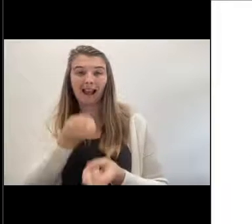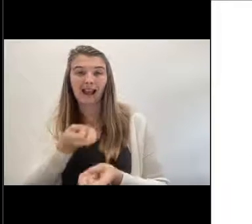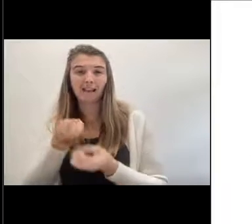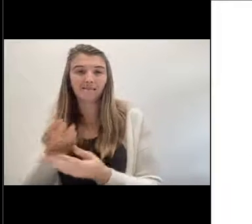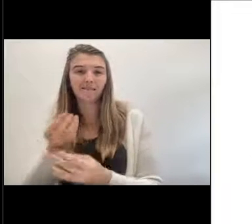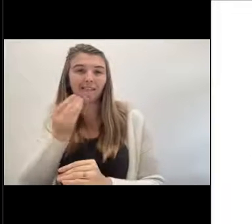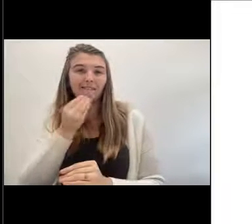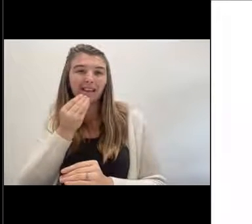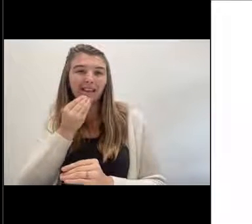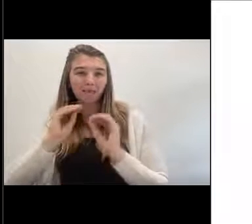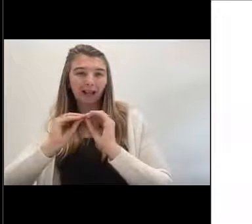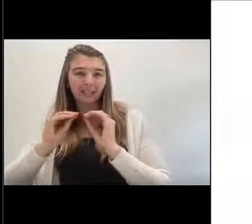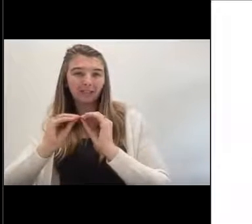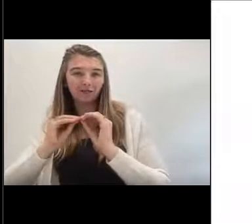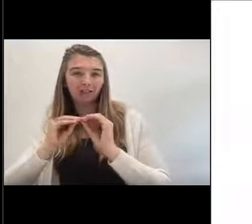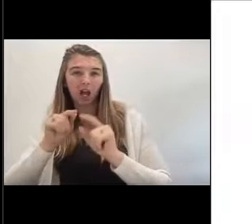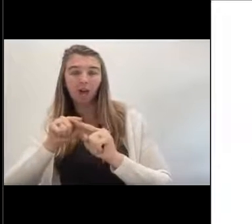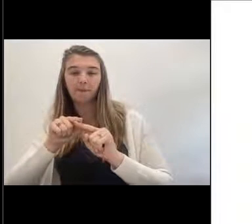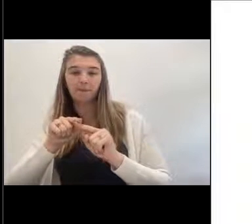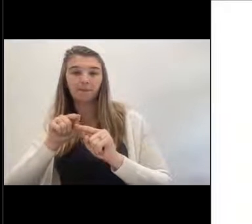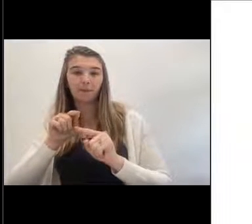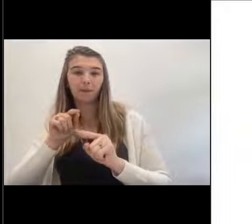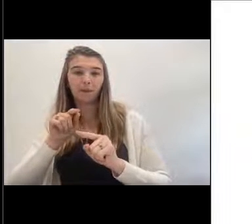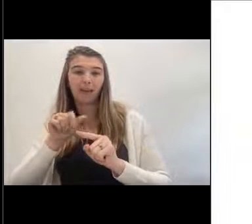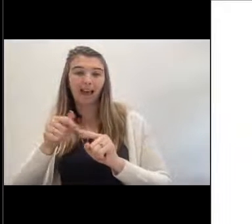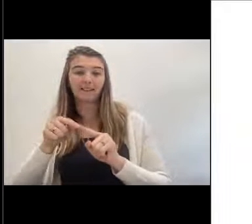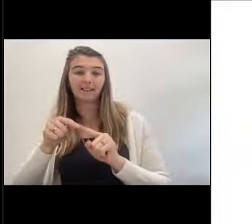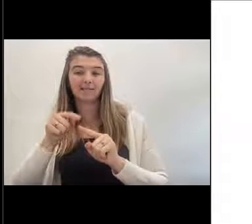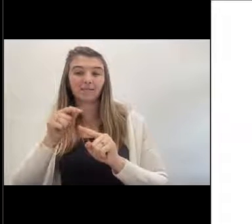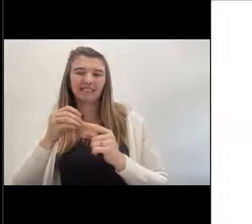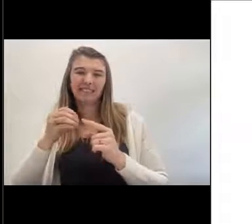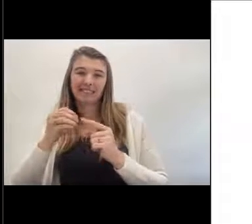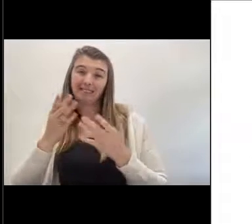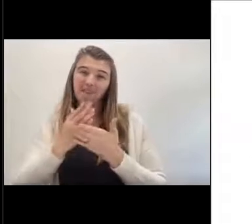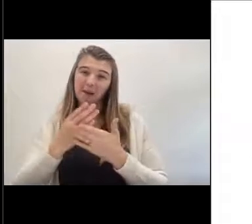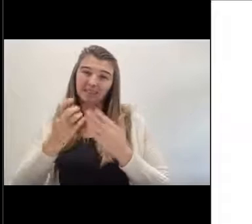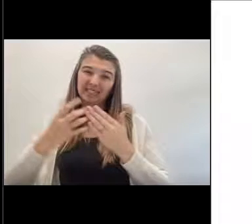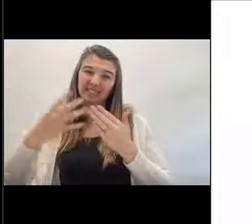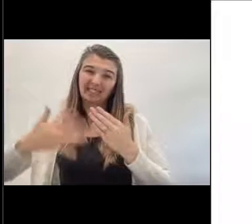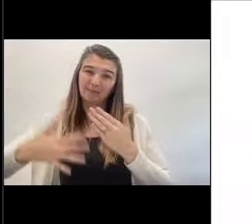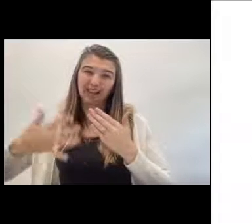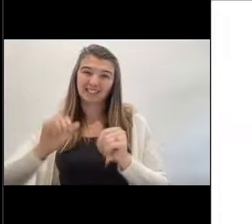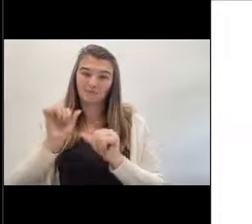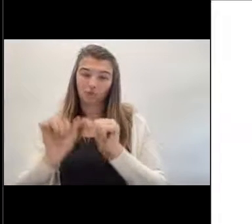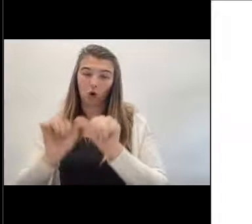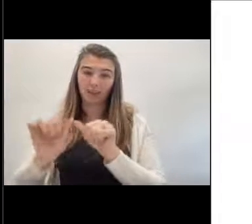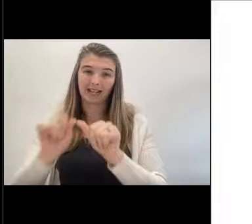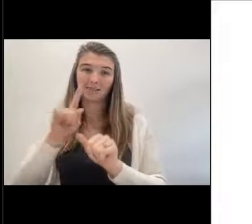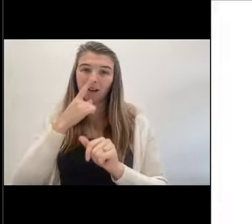circumvent the quite expensive process of extraction of ethylene glycol and terephthalic acid.